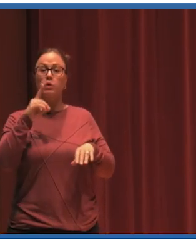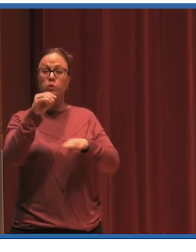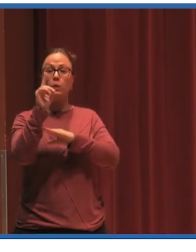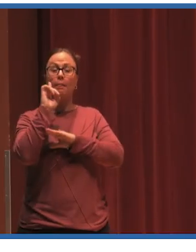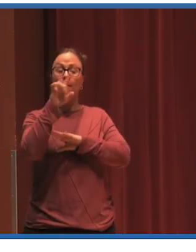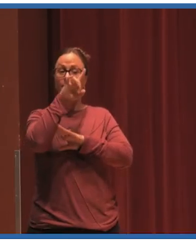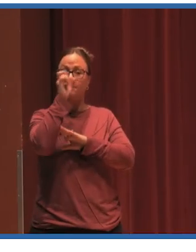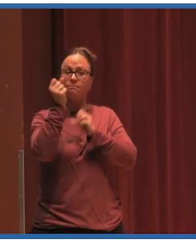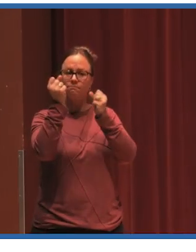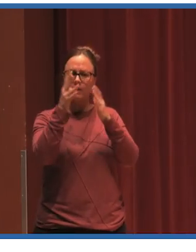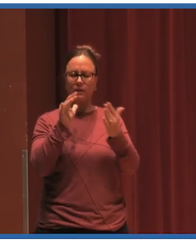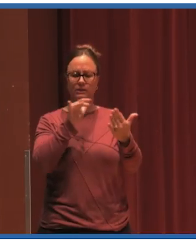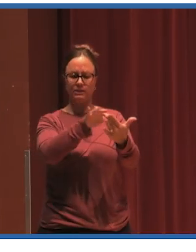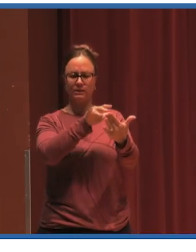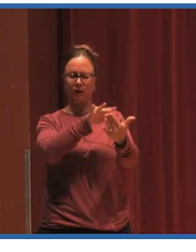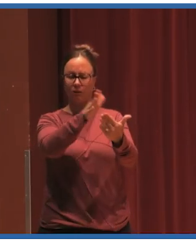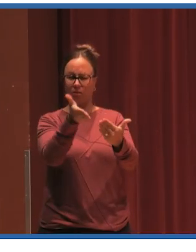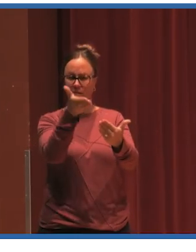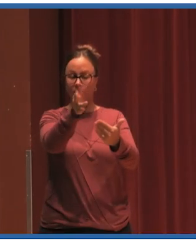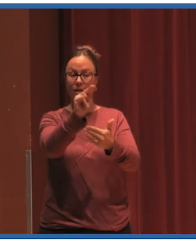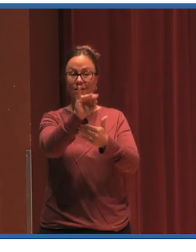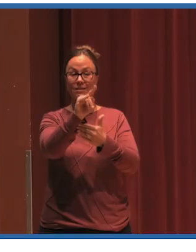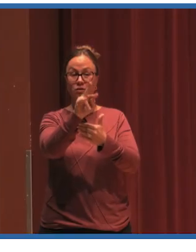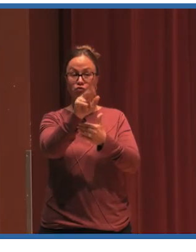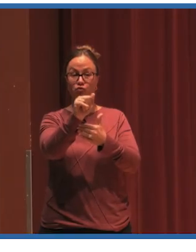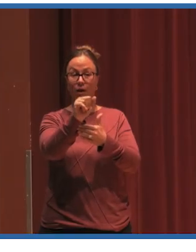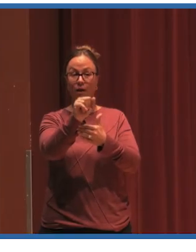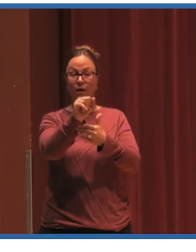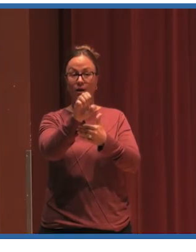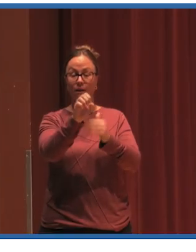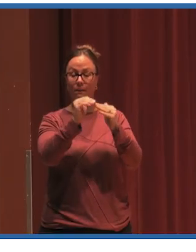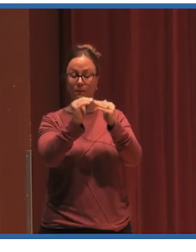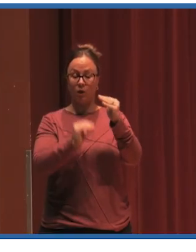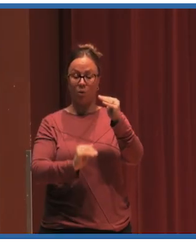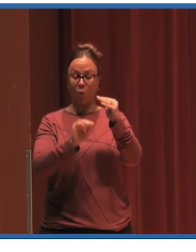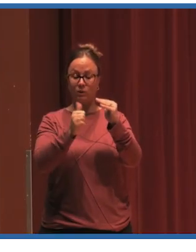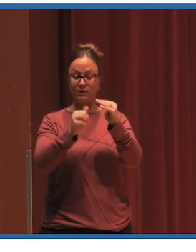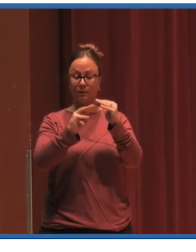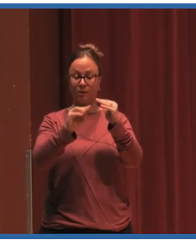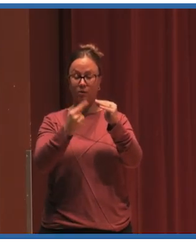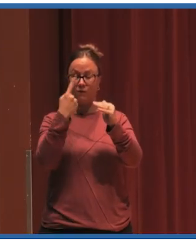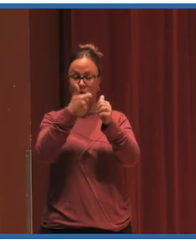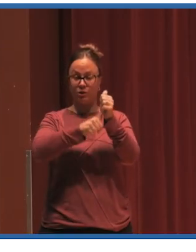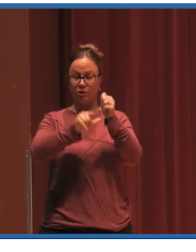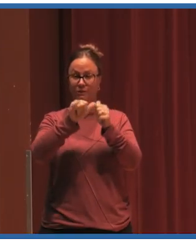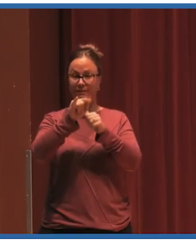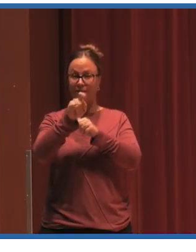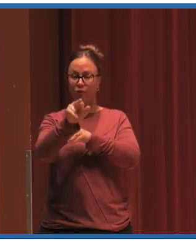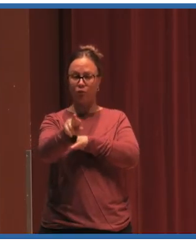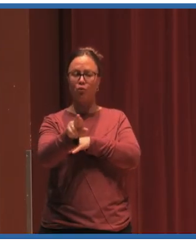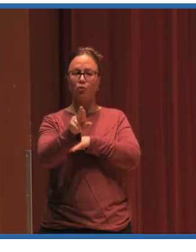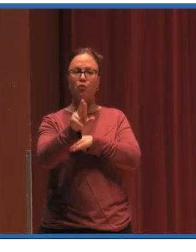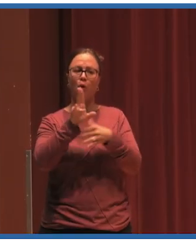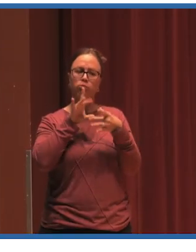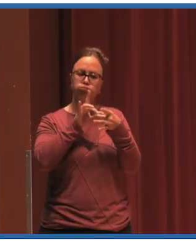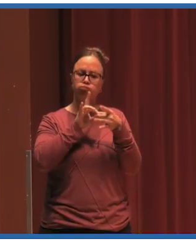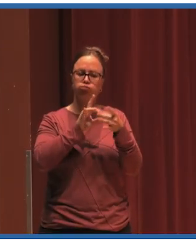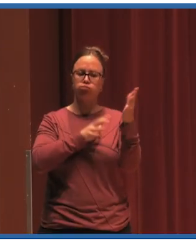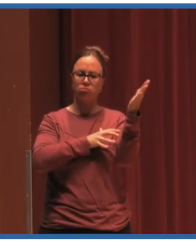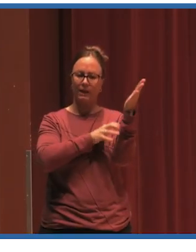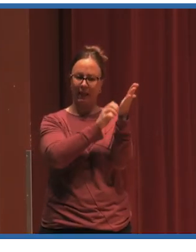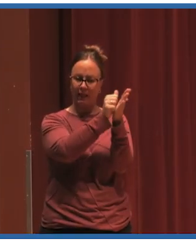there's been several studies that have suggested that nitrate levels below 10 milligrams per liter are associated with